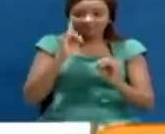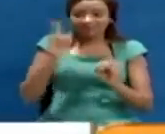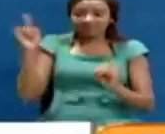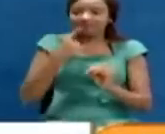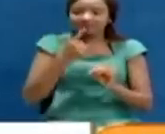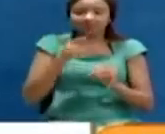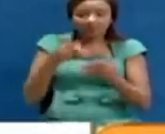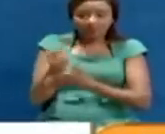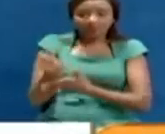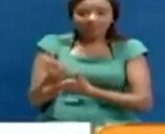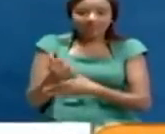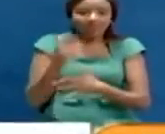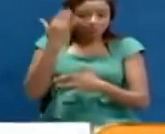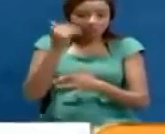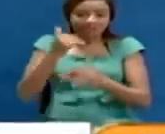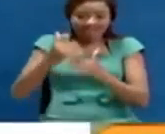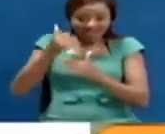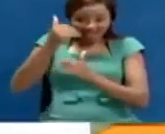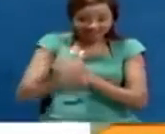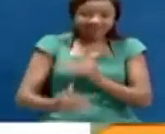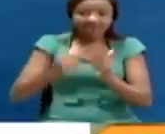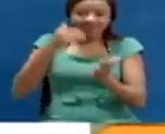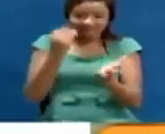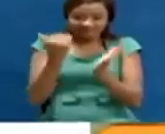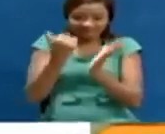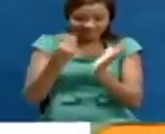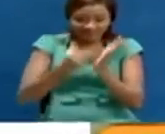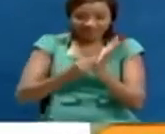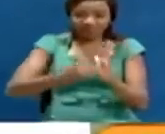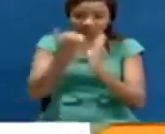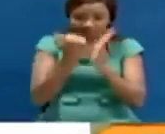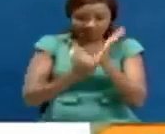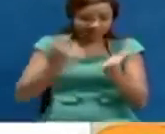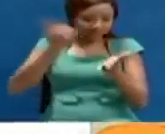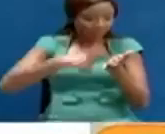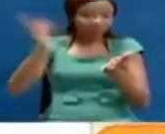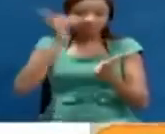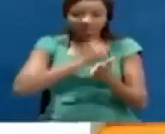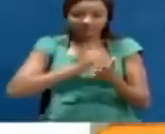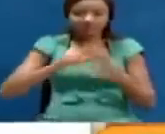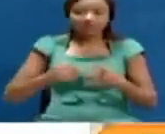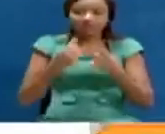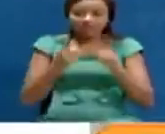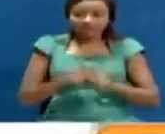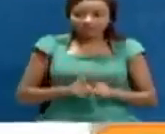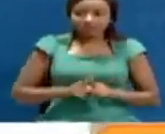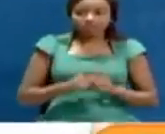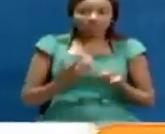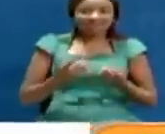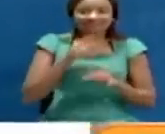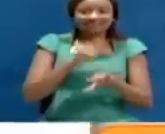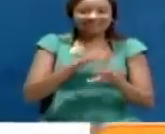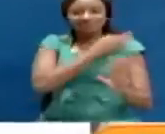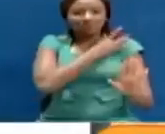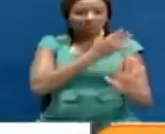to shareholders after their financial statements are approved by the Auditor General. Consequently, the absence of an